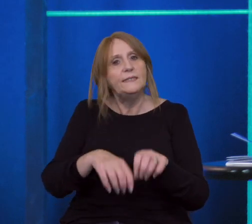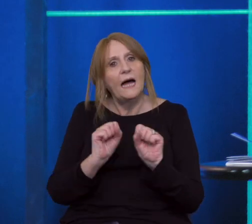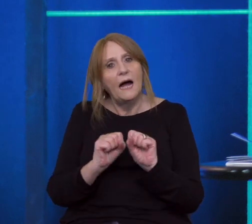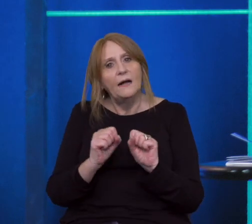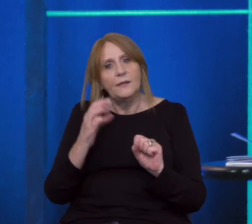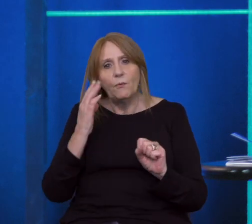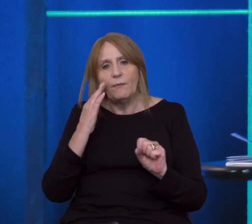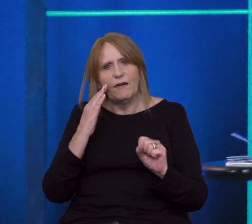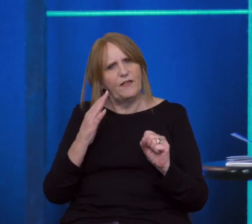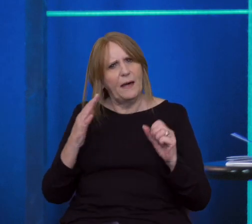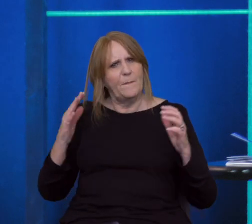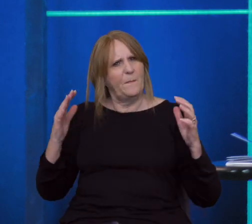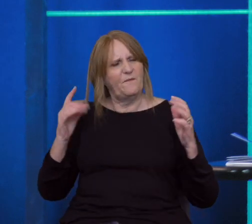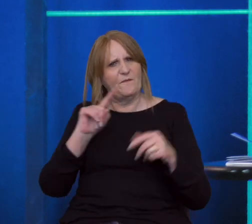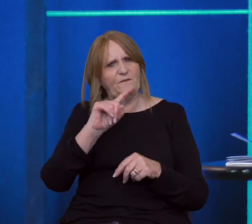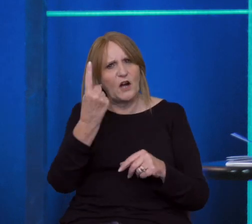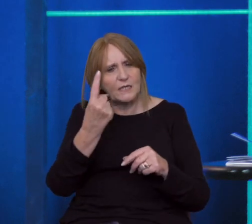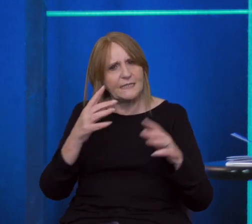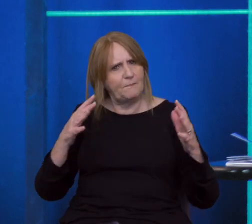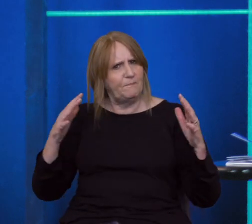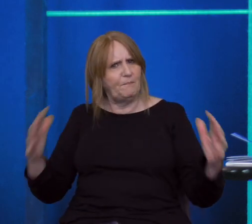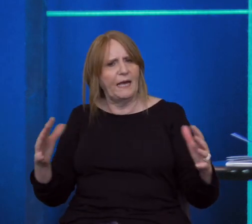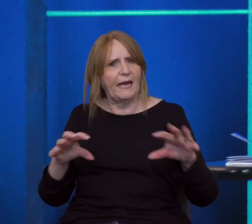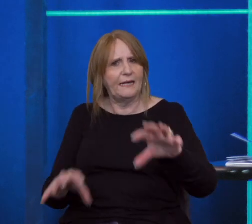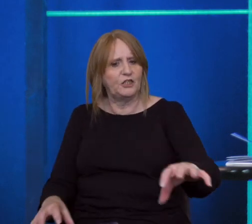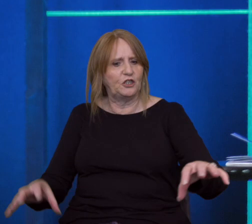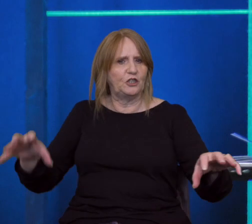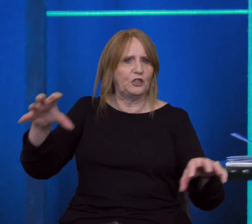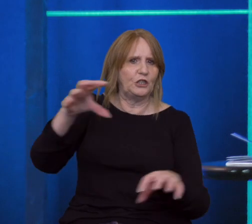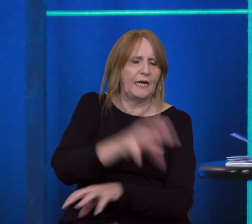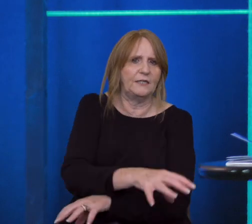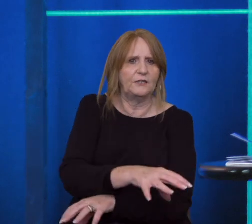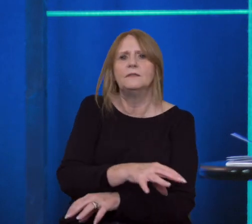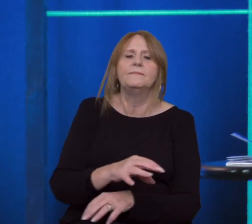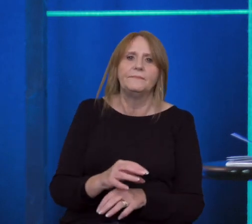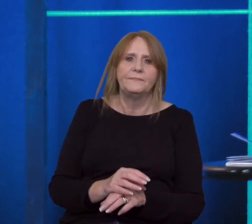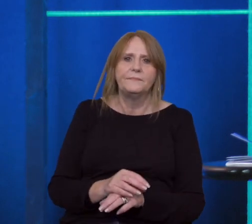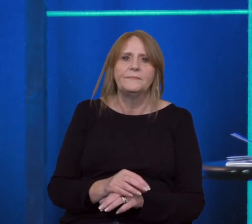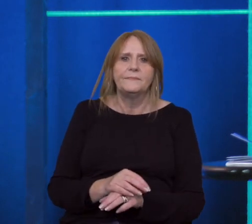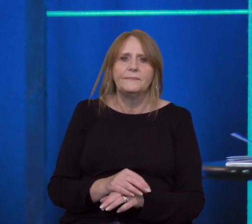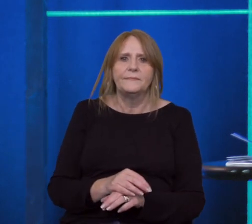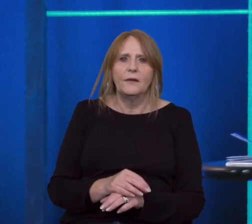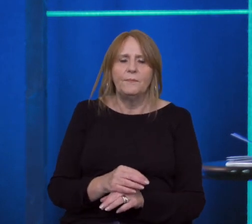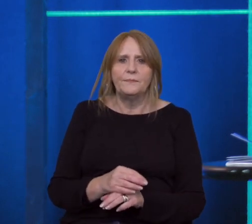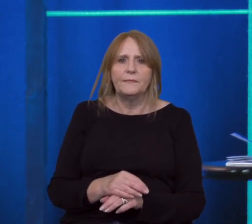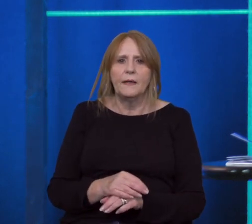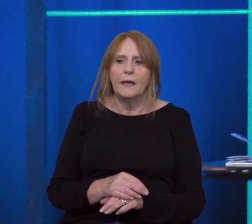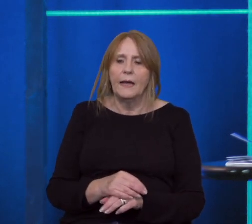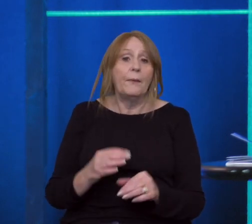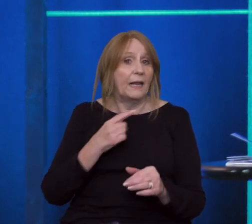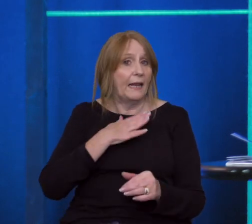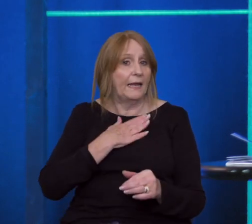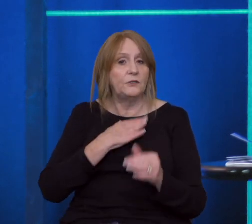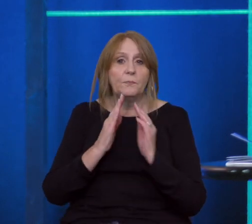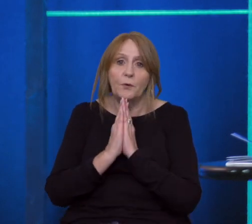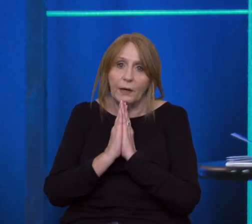we give our lives to God and He gives His life to us. I'd love to pray with people right now. Maybe as yet you